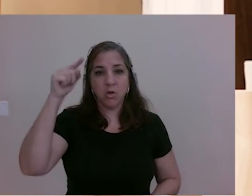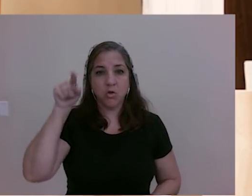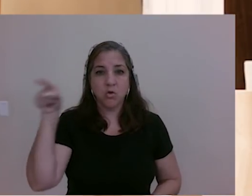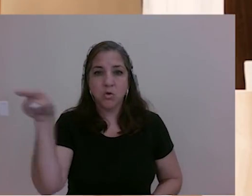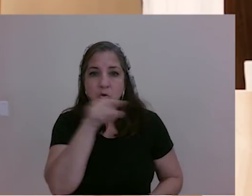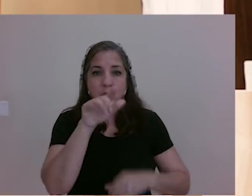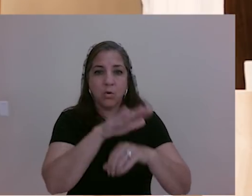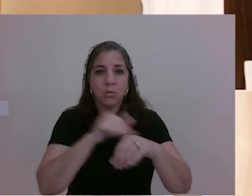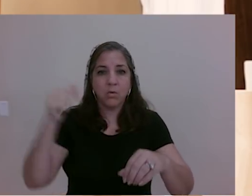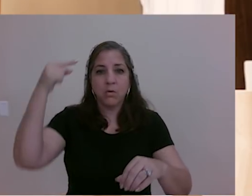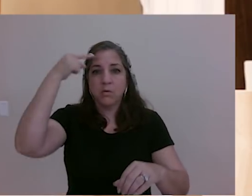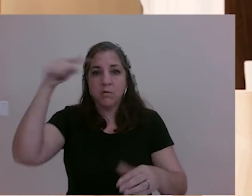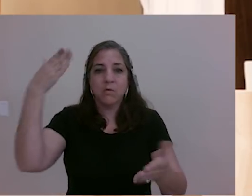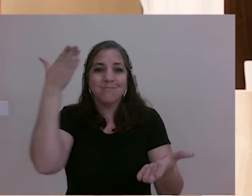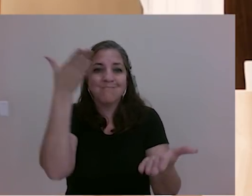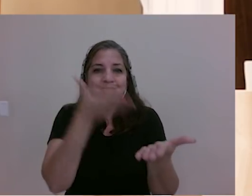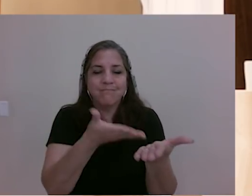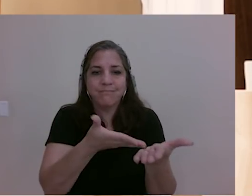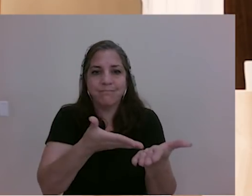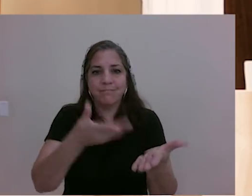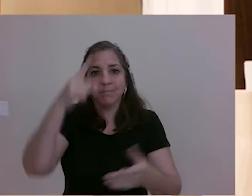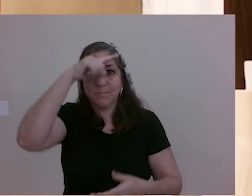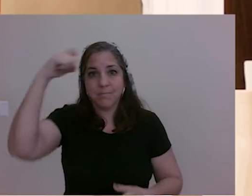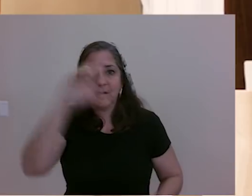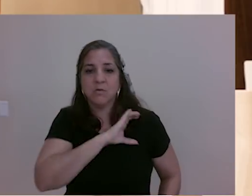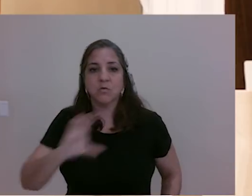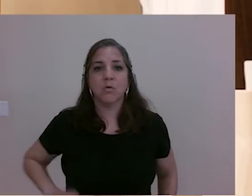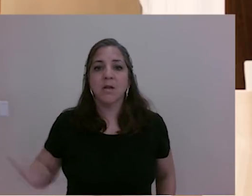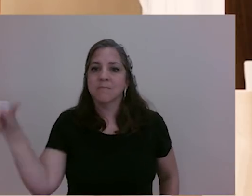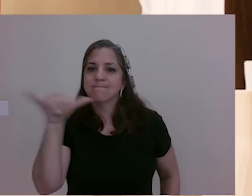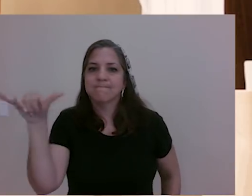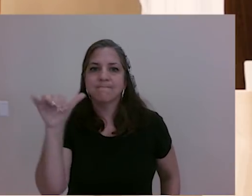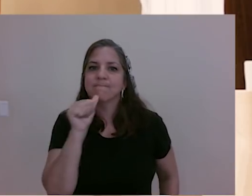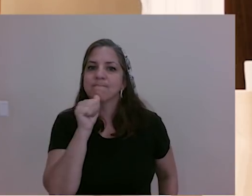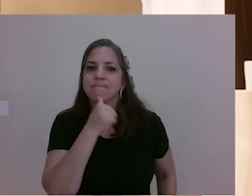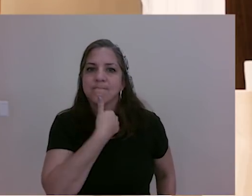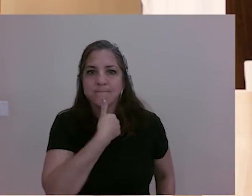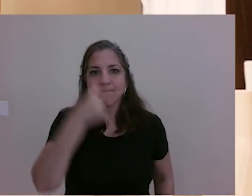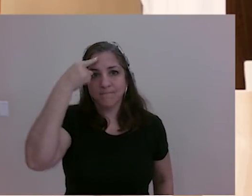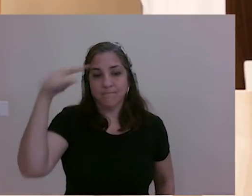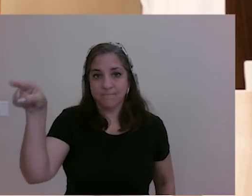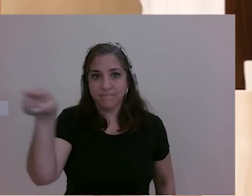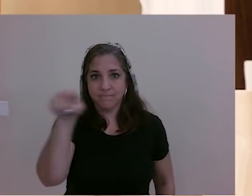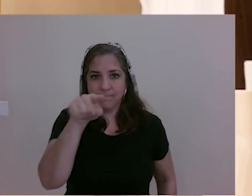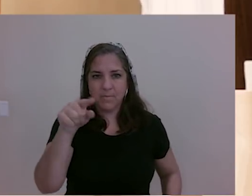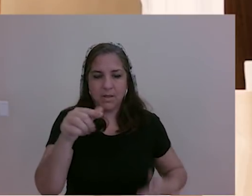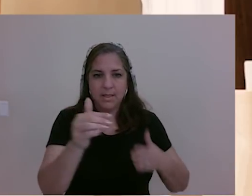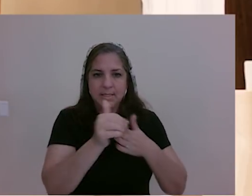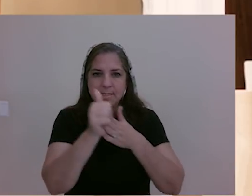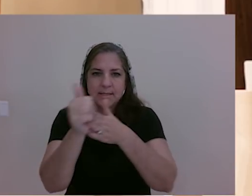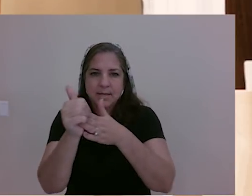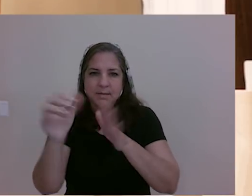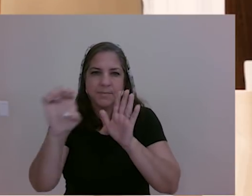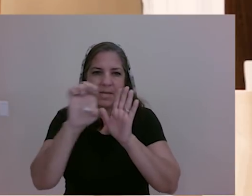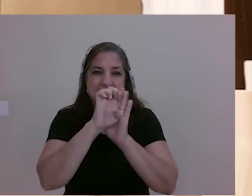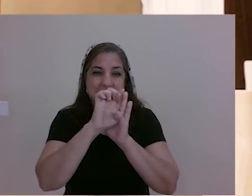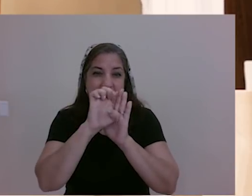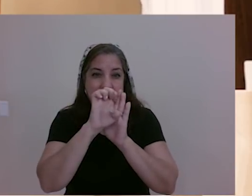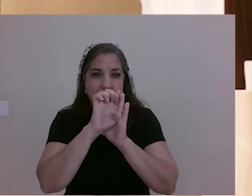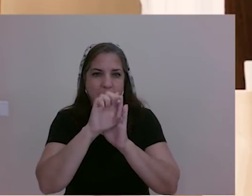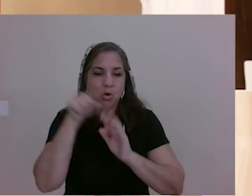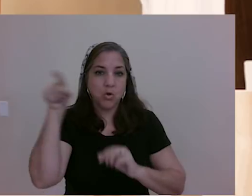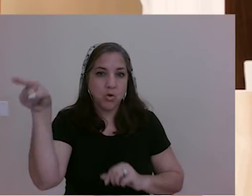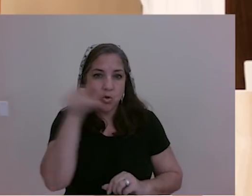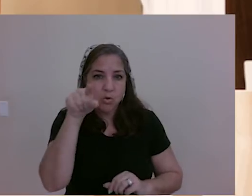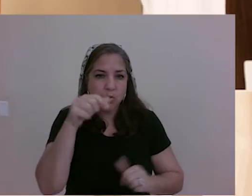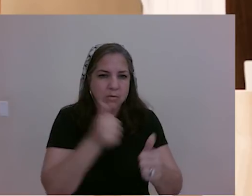called, because Christ also suffered for you, leaving an example that you should follow in his